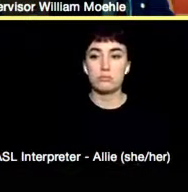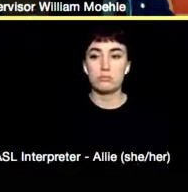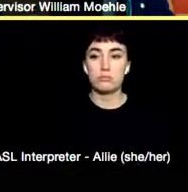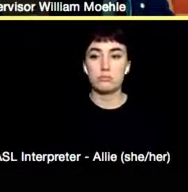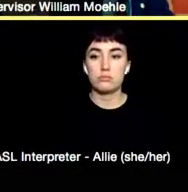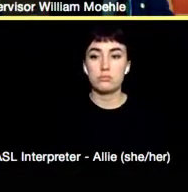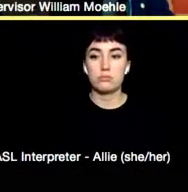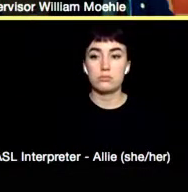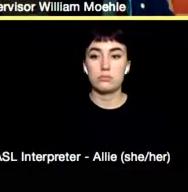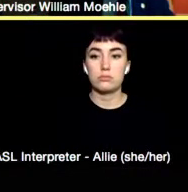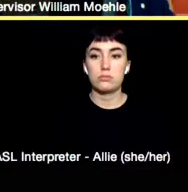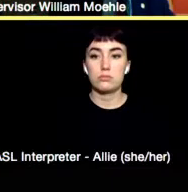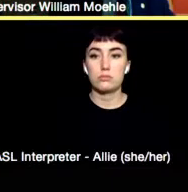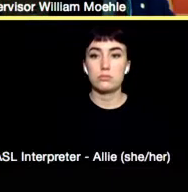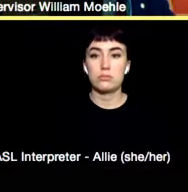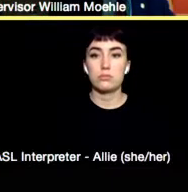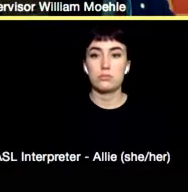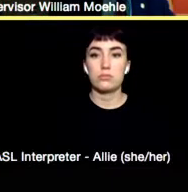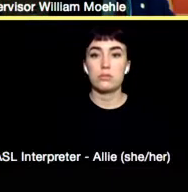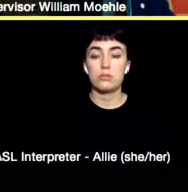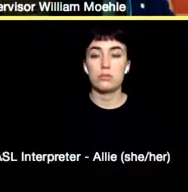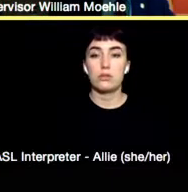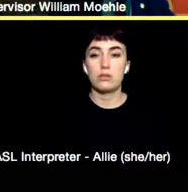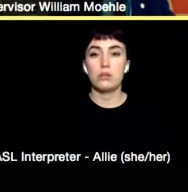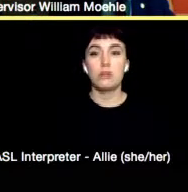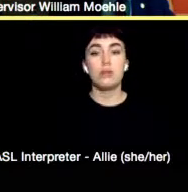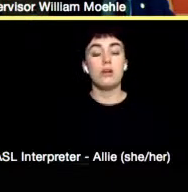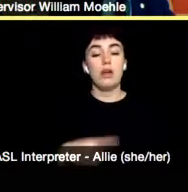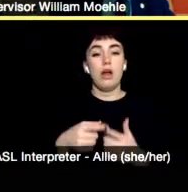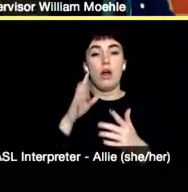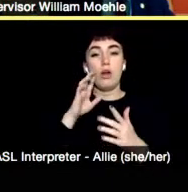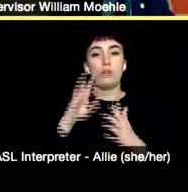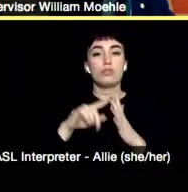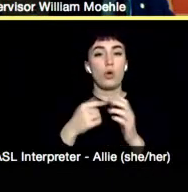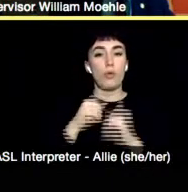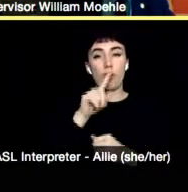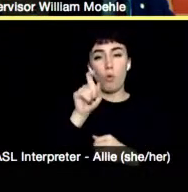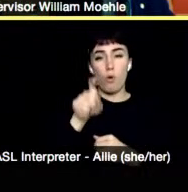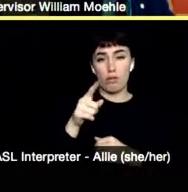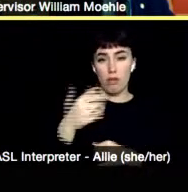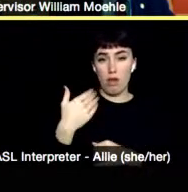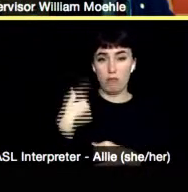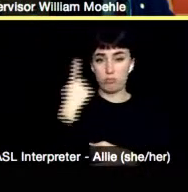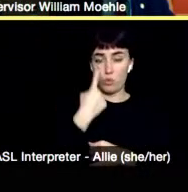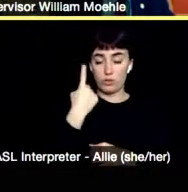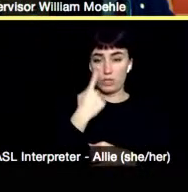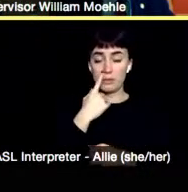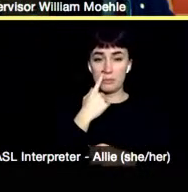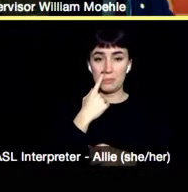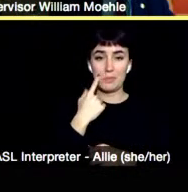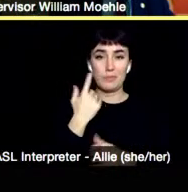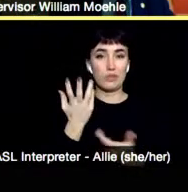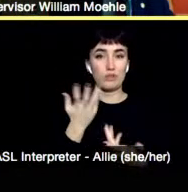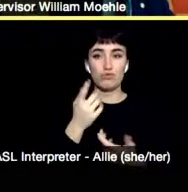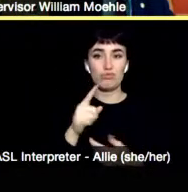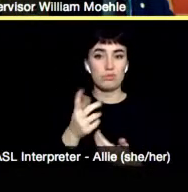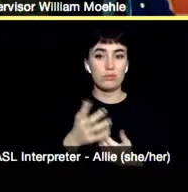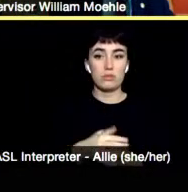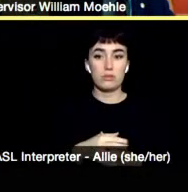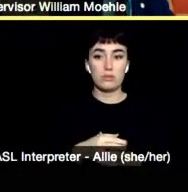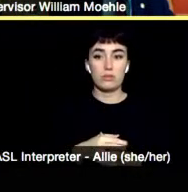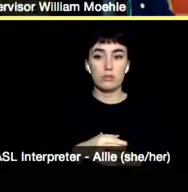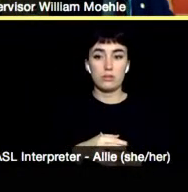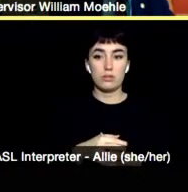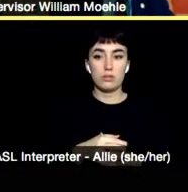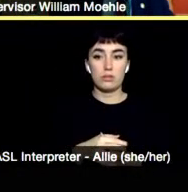I do still, then I'll start in with the questions that I have, and just, I'll start